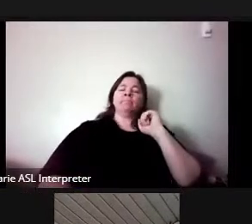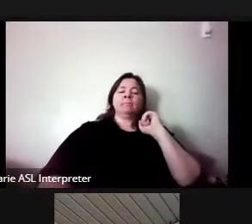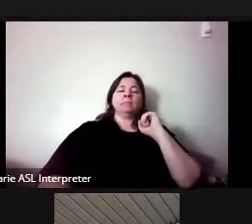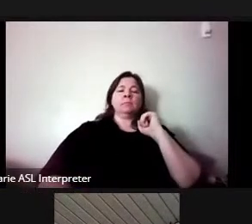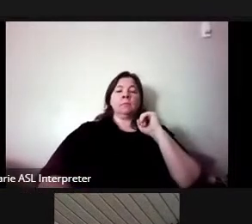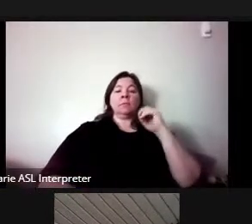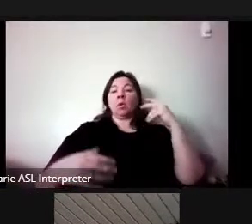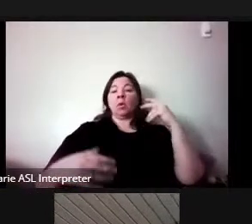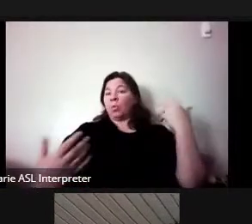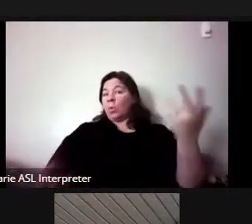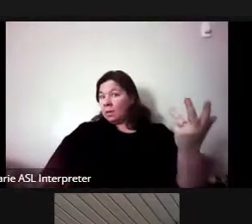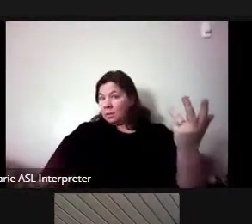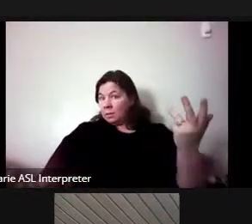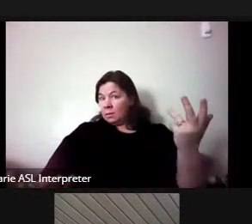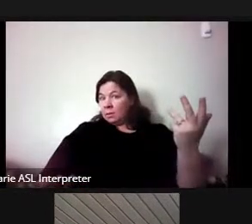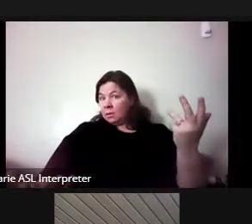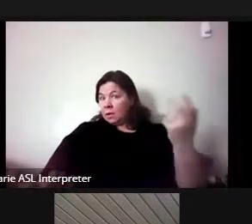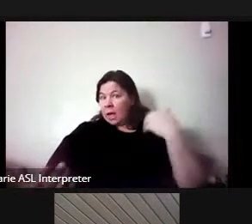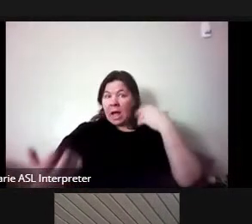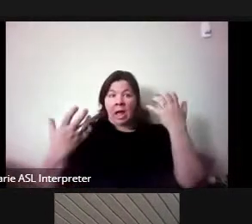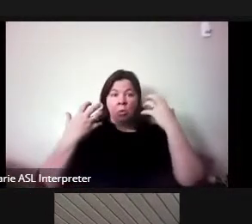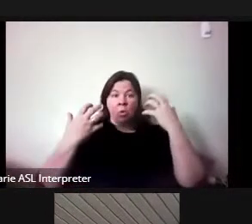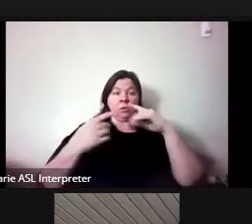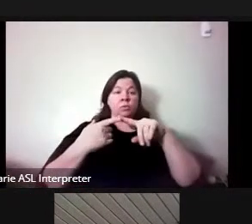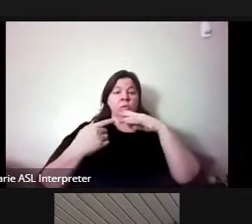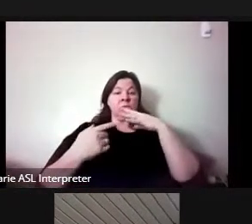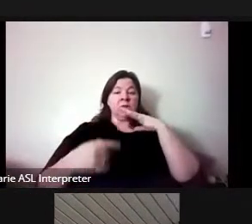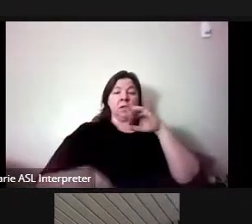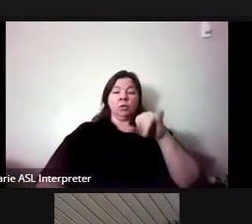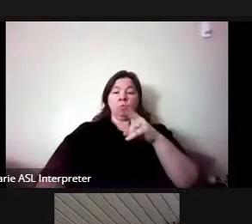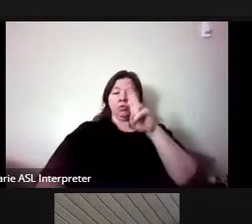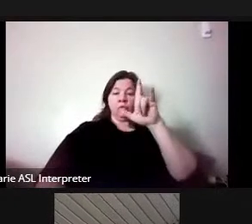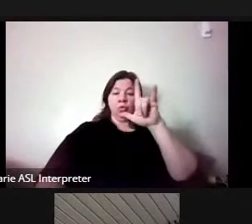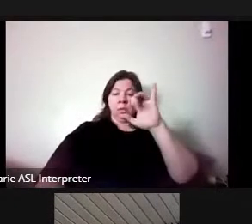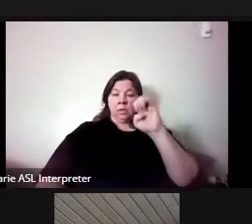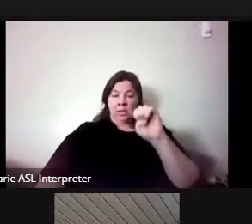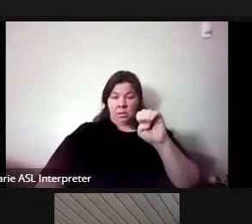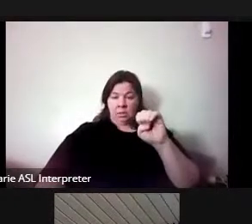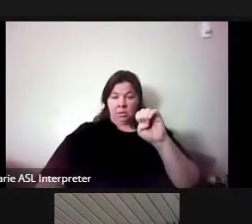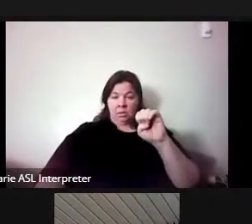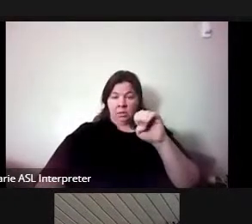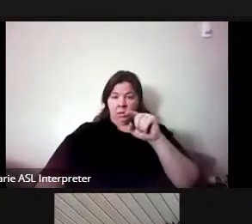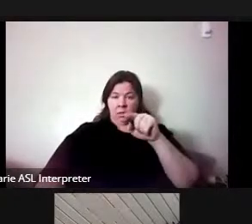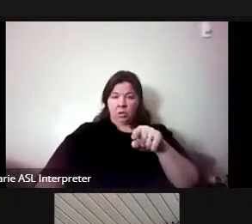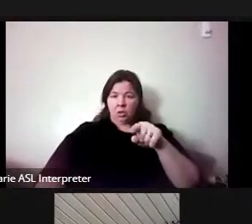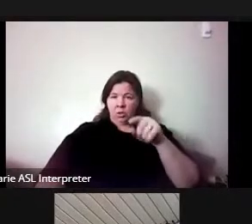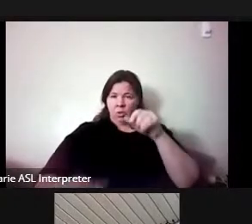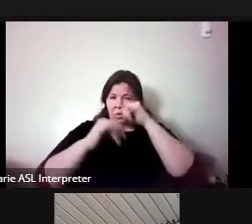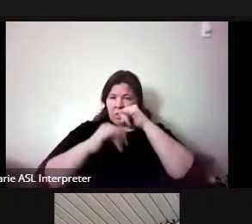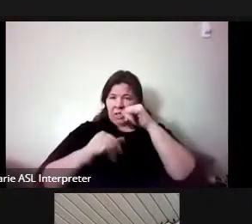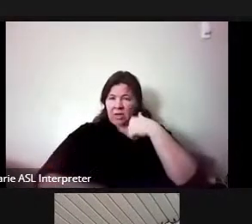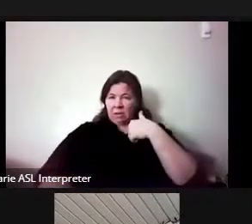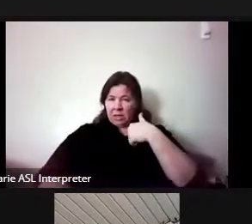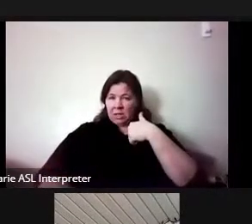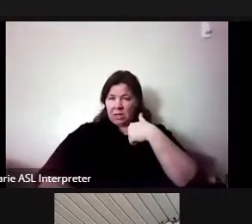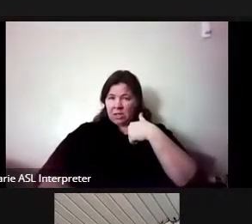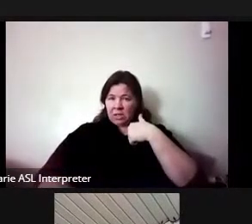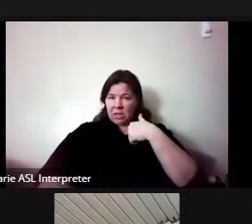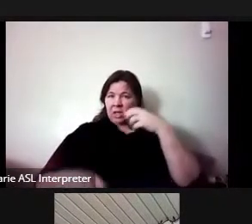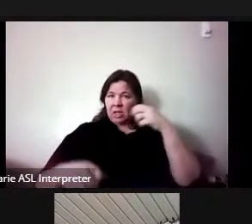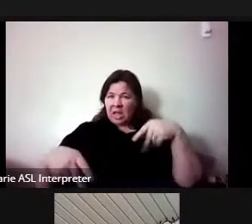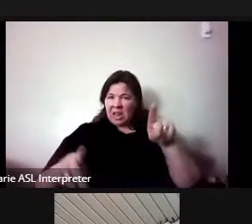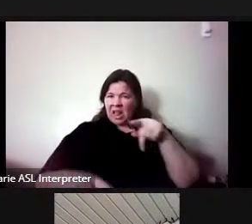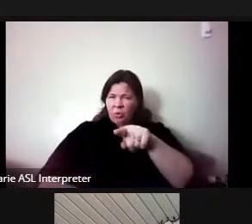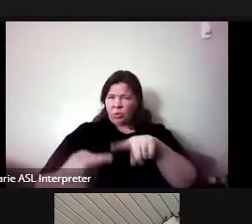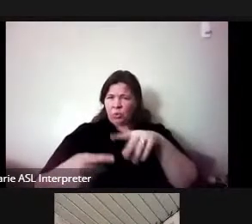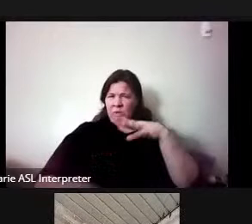Well, I just want to say, Julie, are you kidding me? Allowing you to